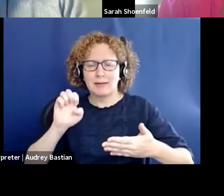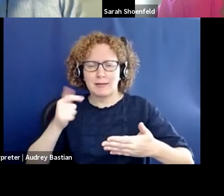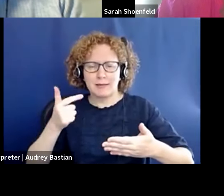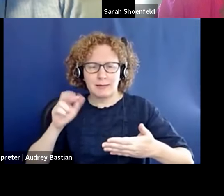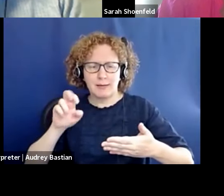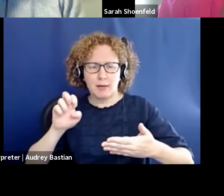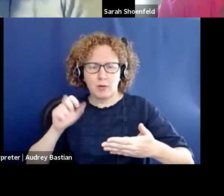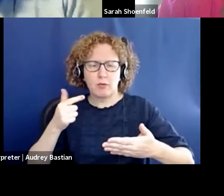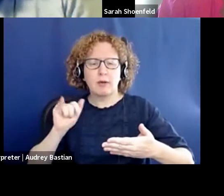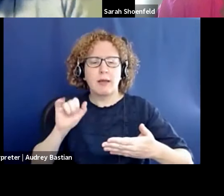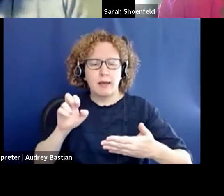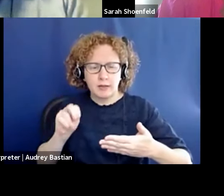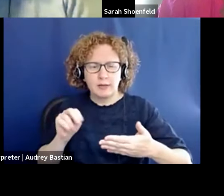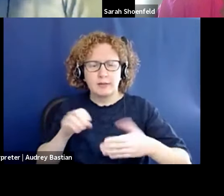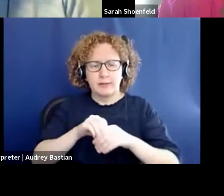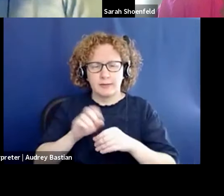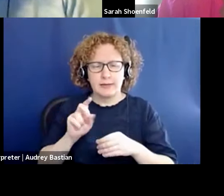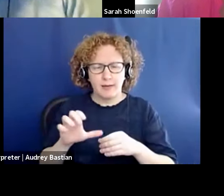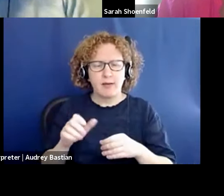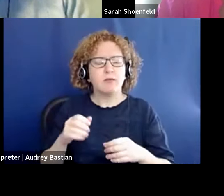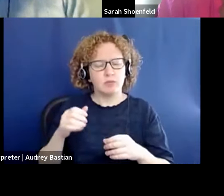for this oral history project that we undertook.